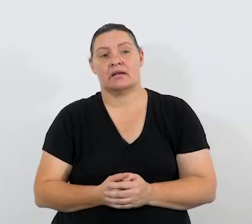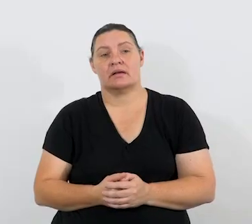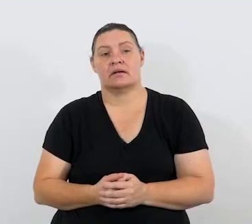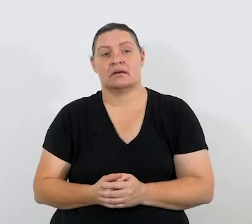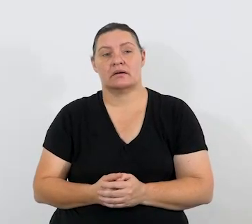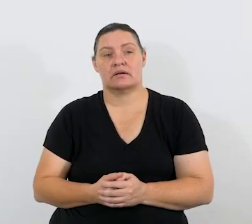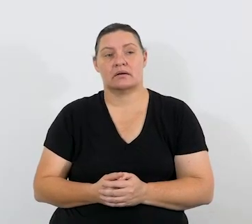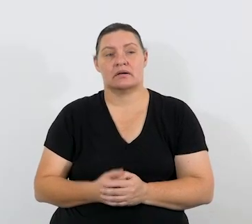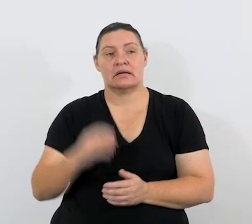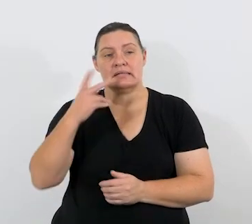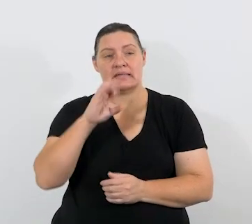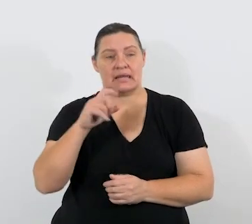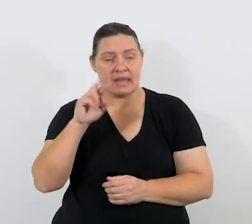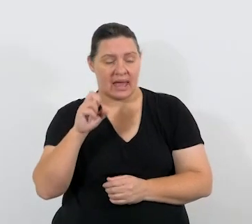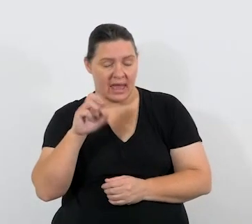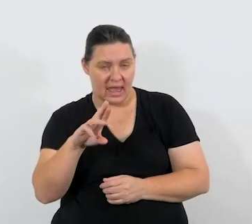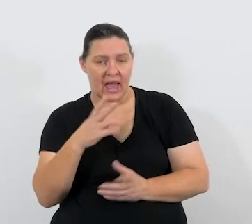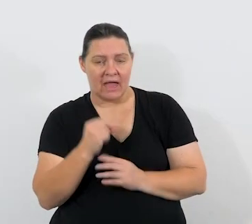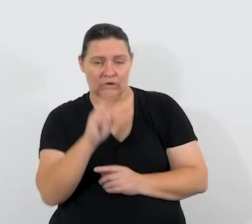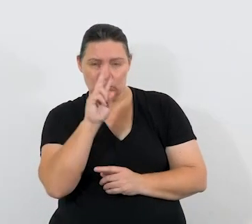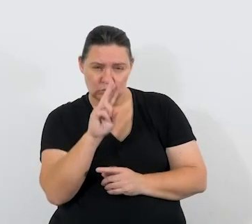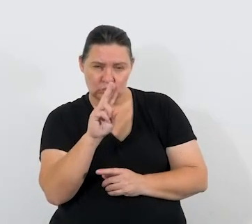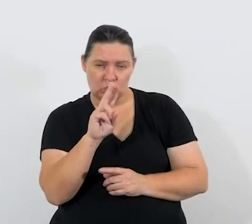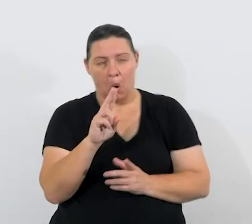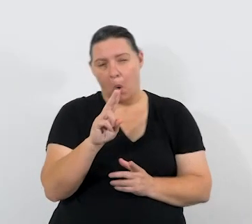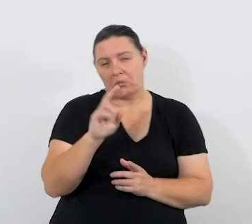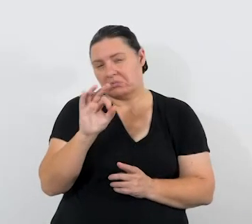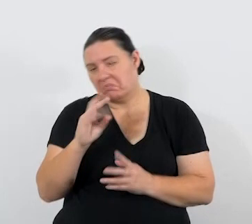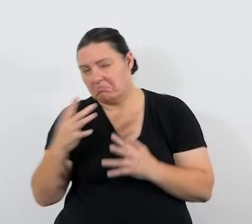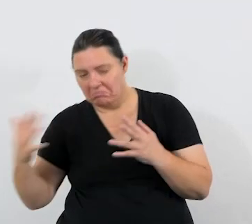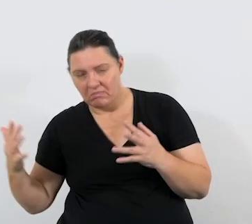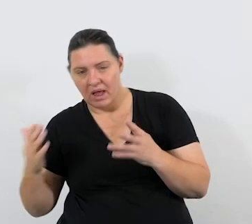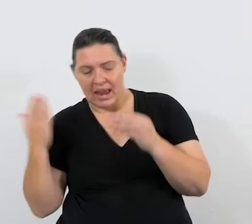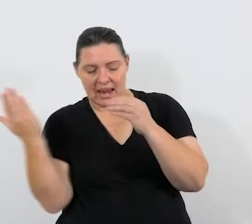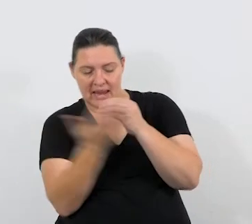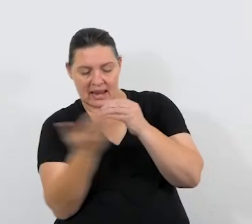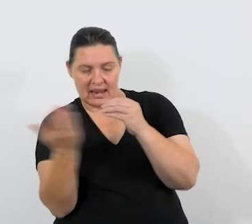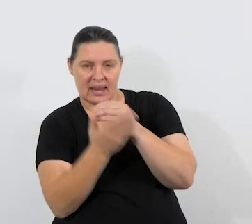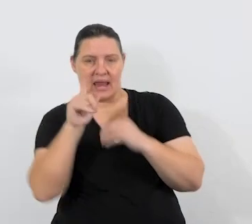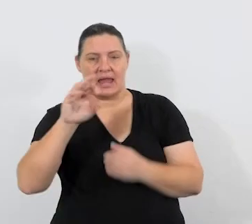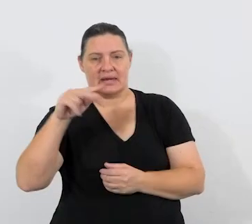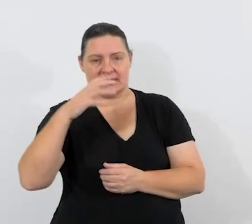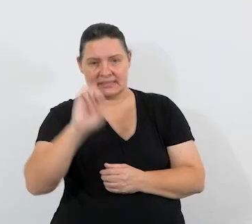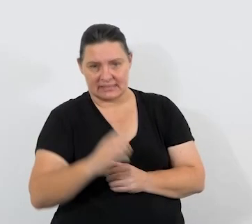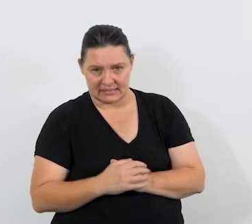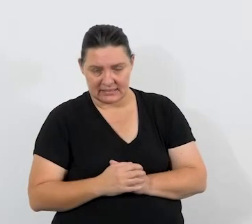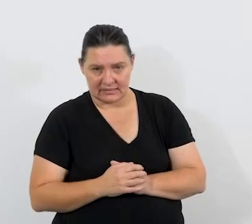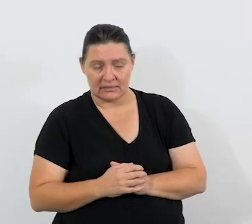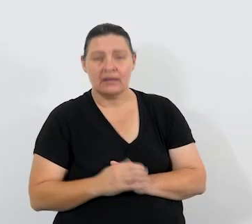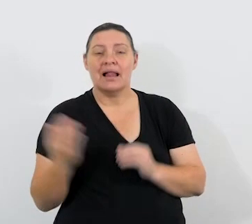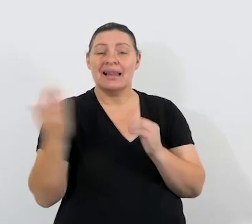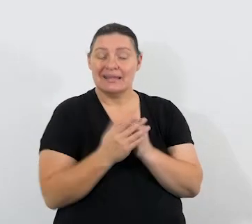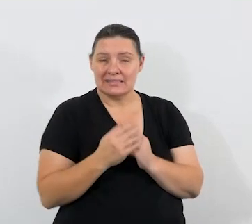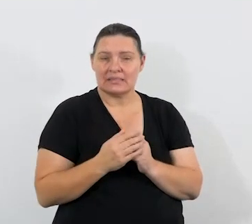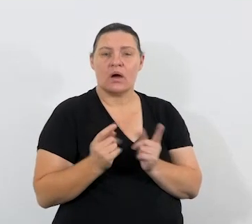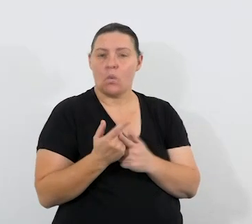the cylinder containing 2 or more lenses. So it has 2 or more lenses. These lenses